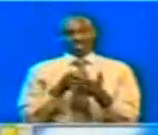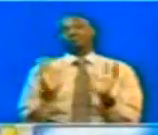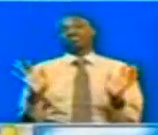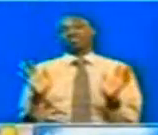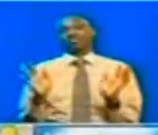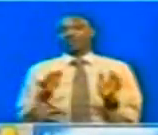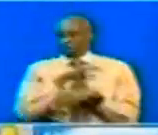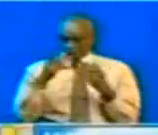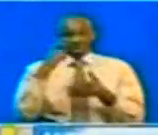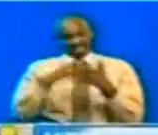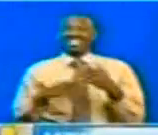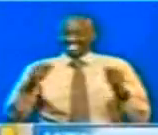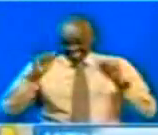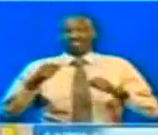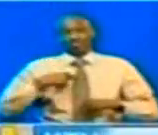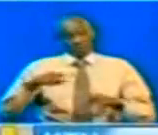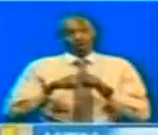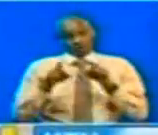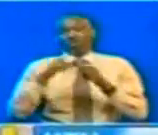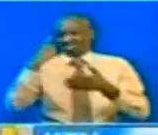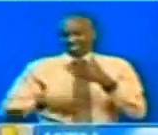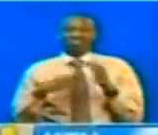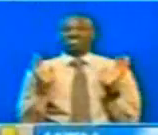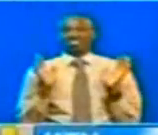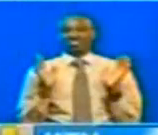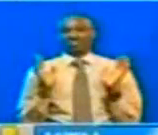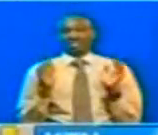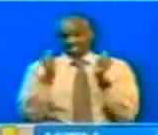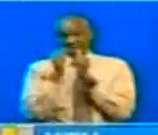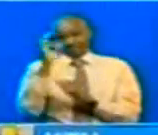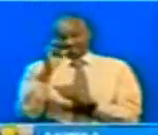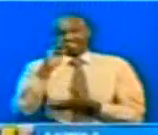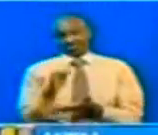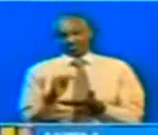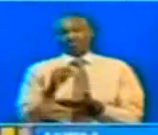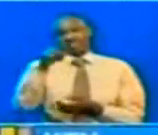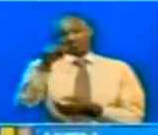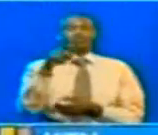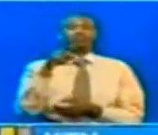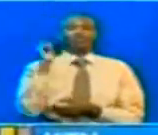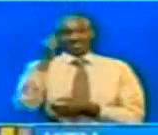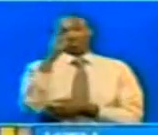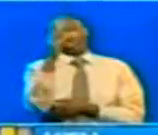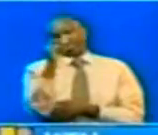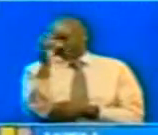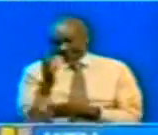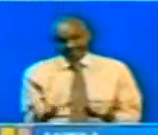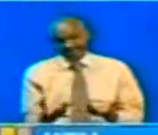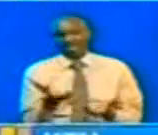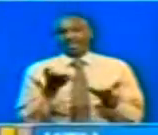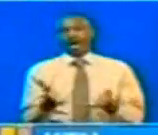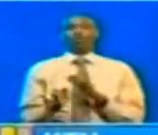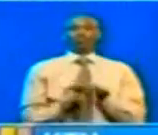pay cuts. So you've also taken a yes, pay cut? Yes. So you also earn 10% less? Yes. Okay, all right. Let's move